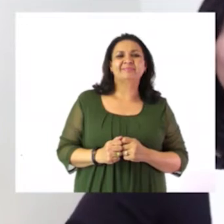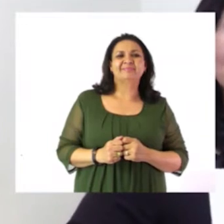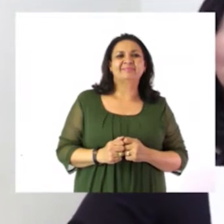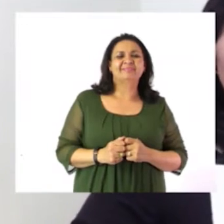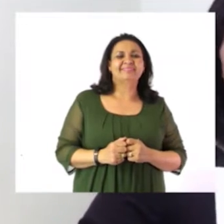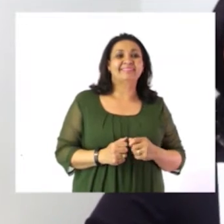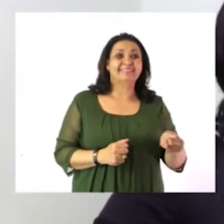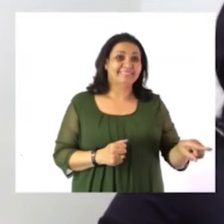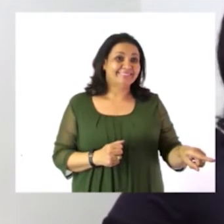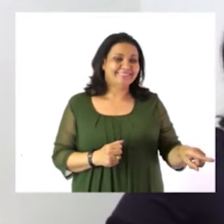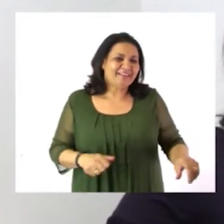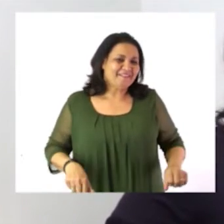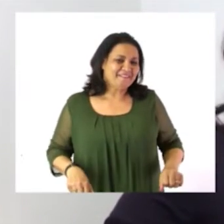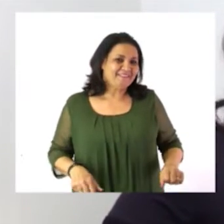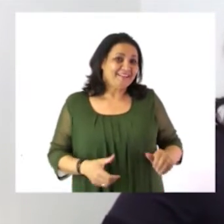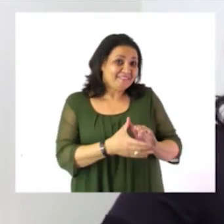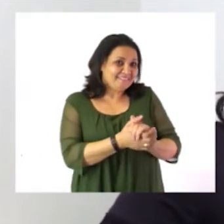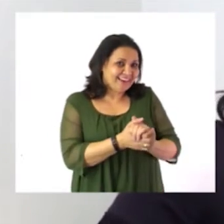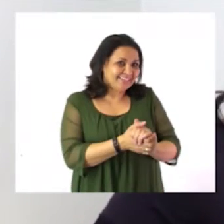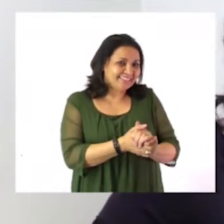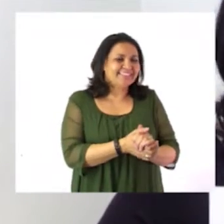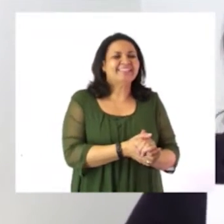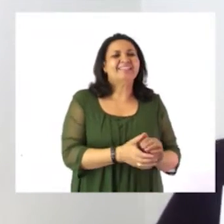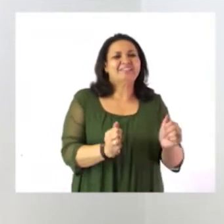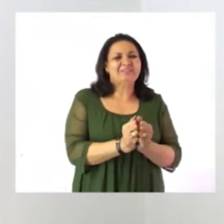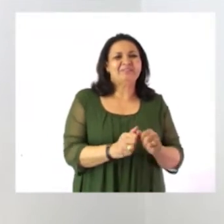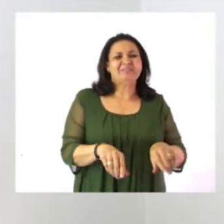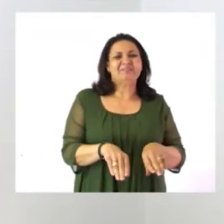friend Noah to come and do this exercise with us.